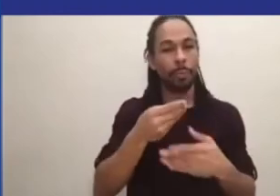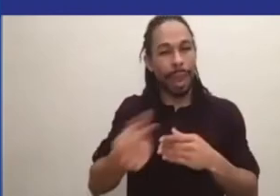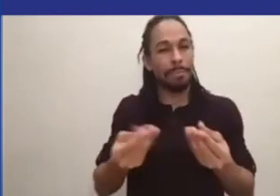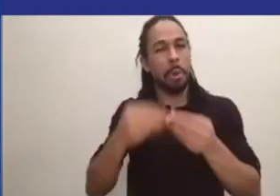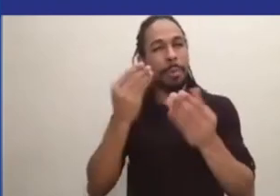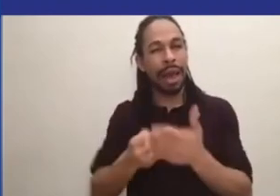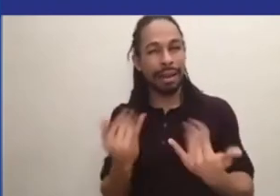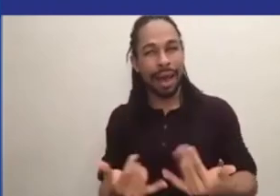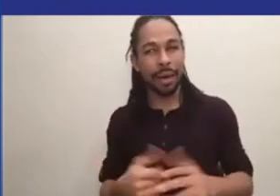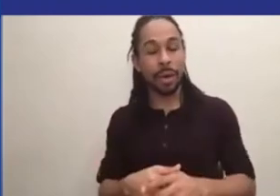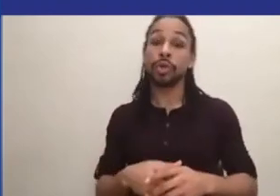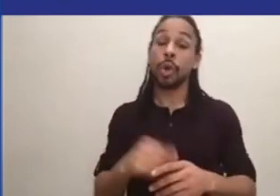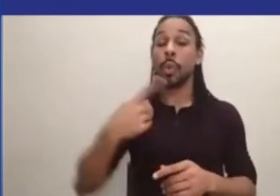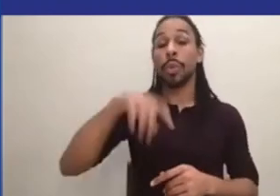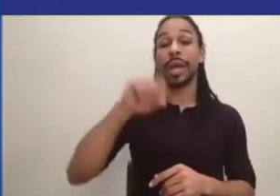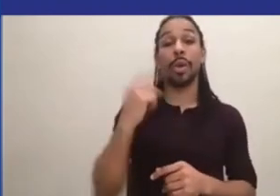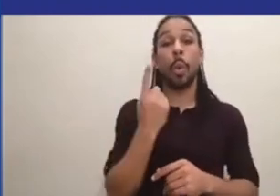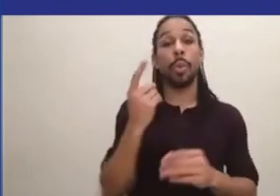of